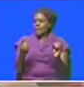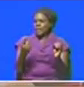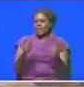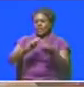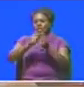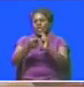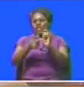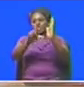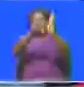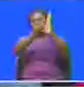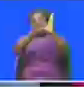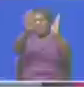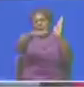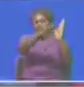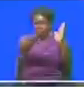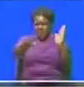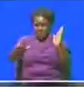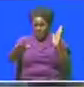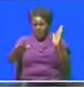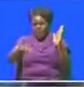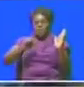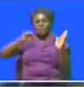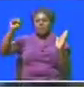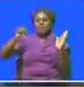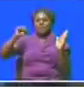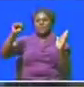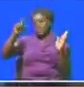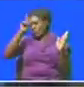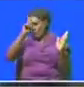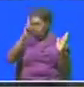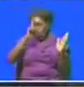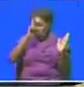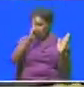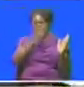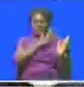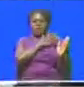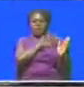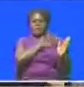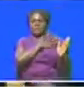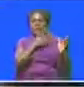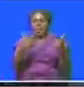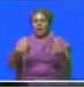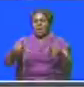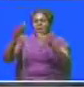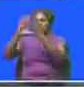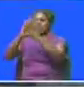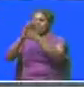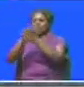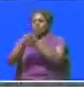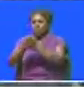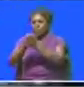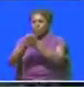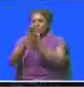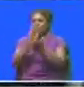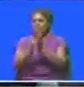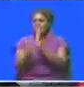tufanye reform kwa bunge. They say politics is perception, and NASA was not going to let the Jubilee team parade their crowds